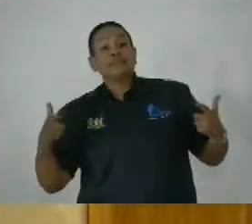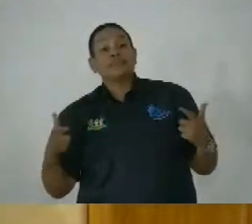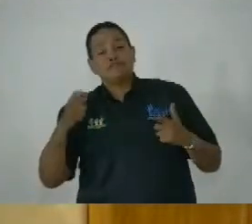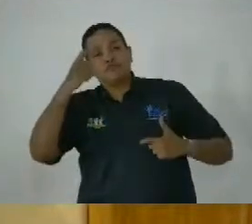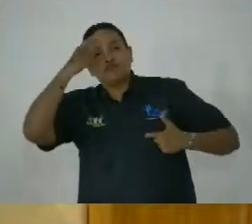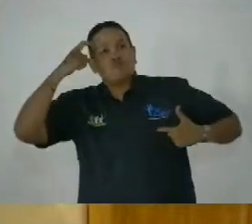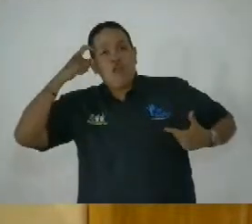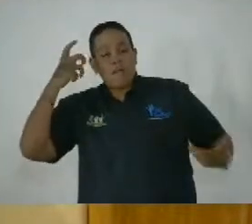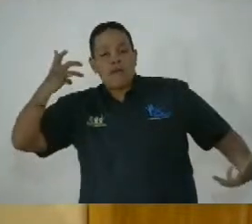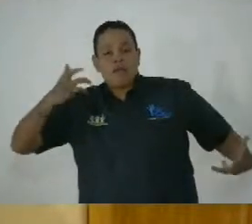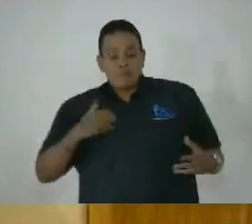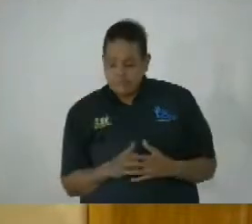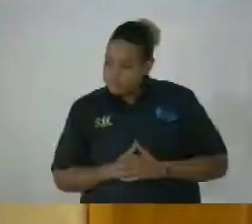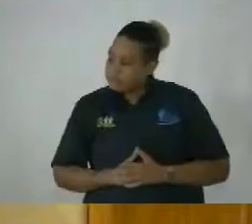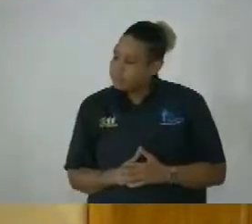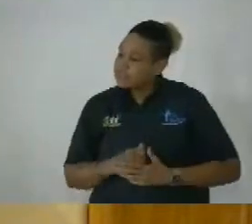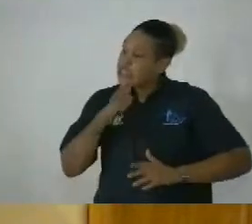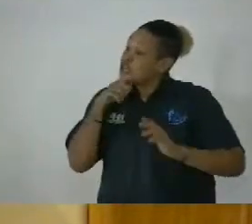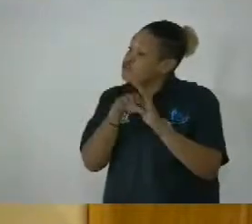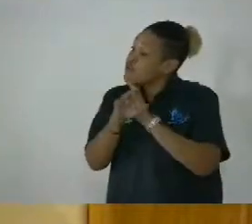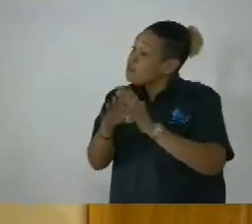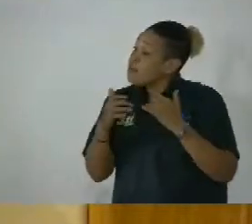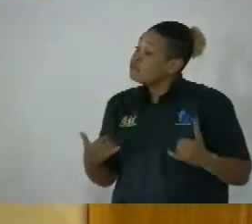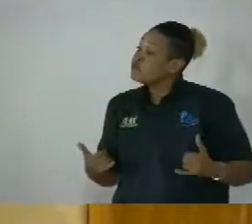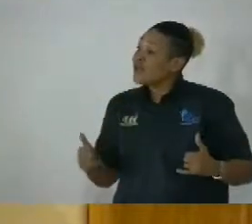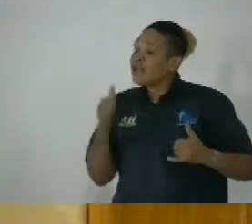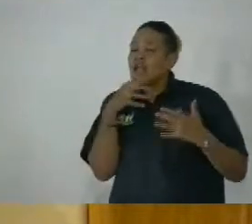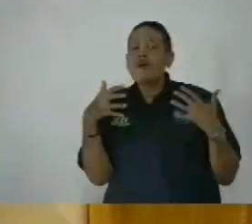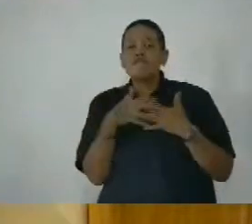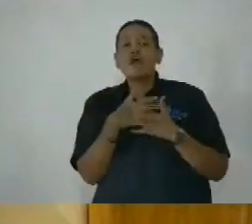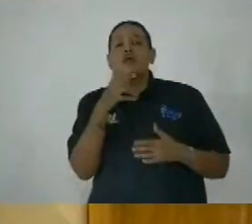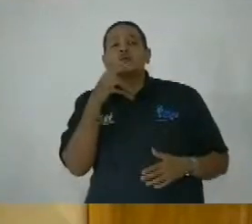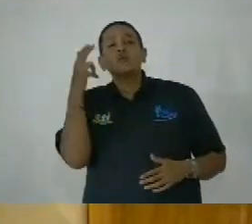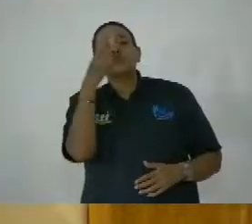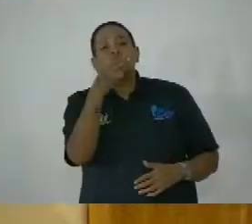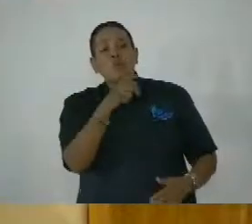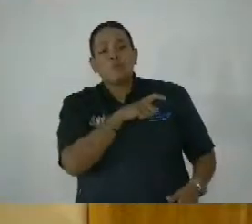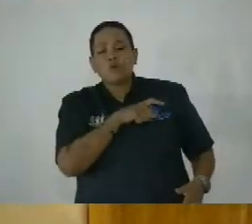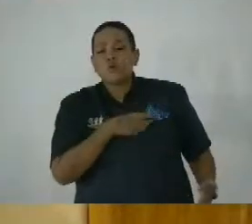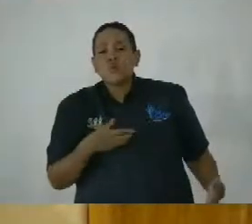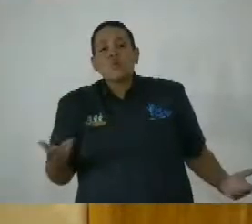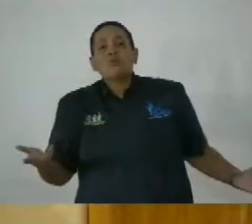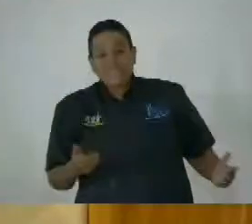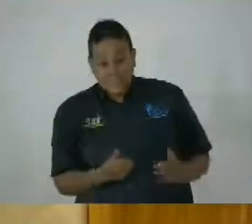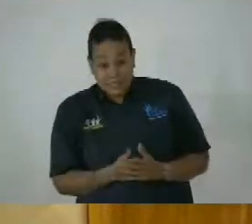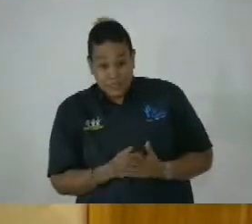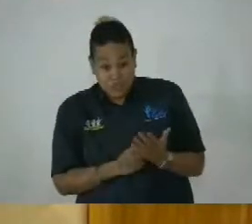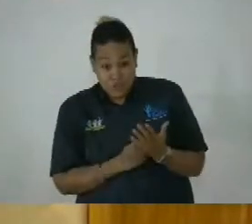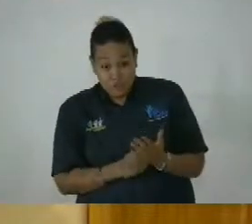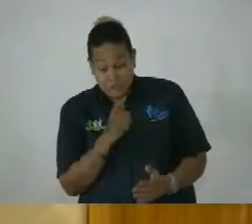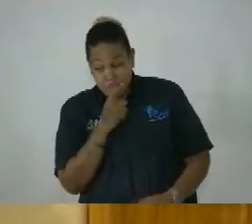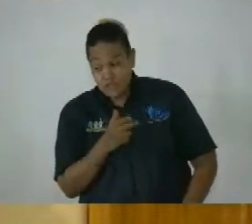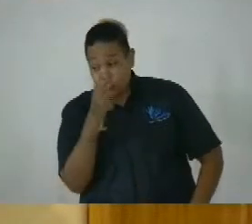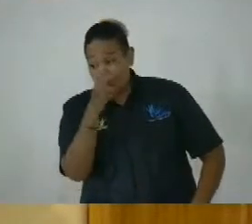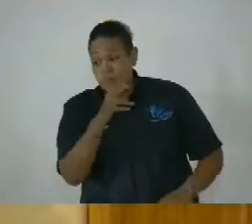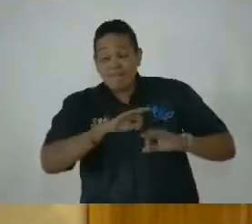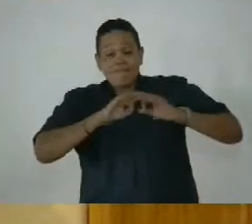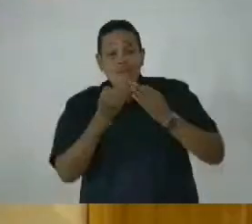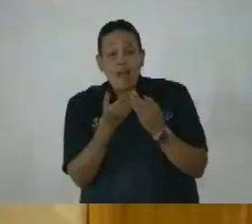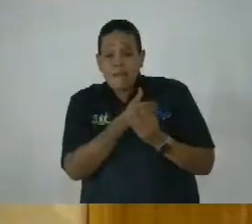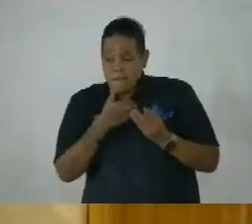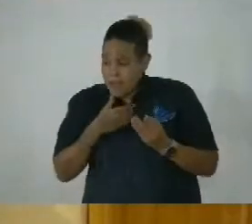trauma. The criminals of today are not afraid to shoot at police officers. And in some cases, they shoot their family